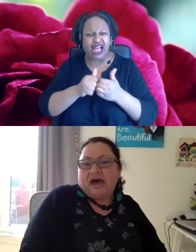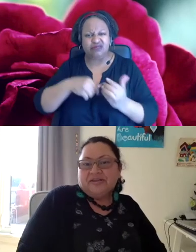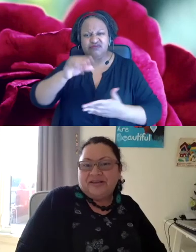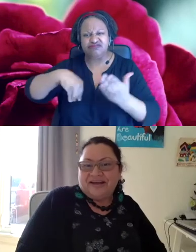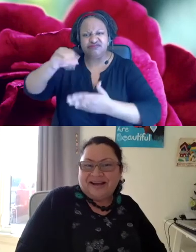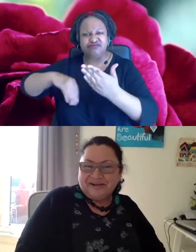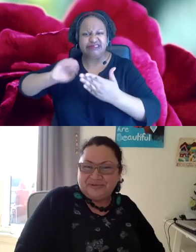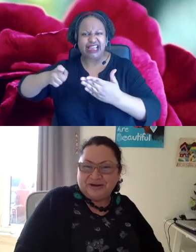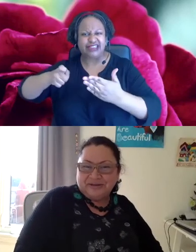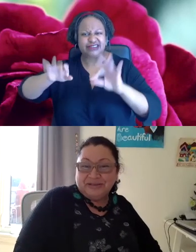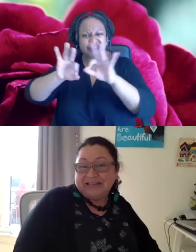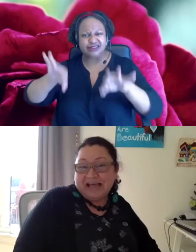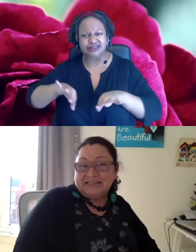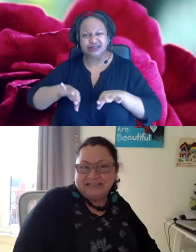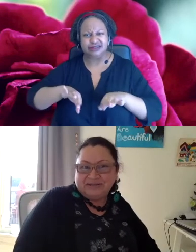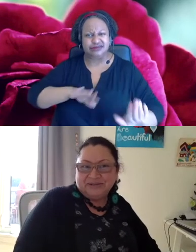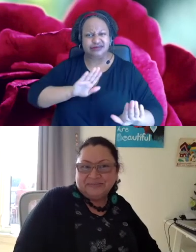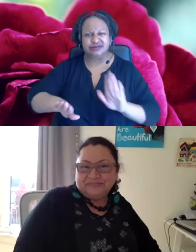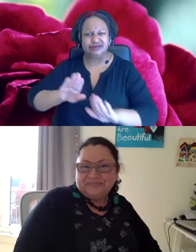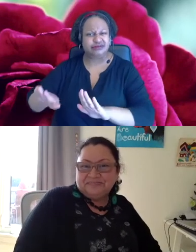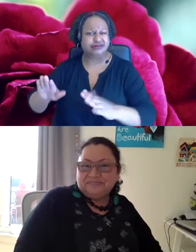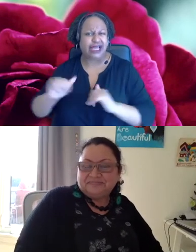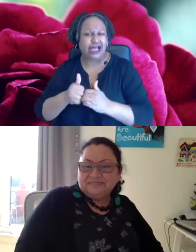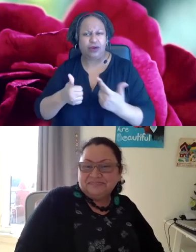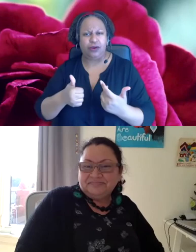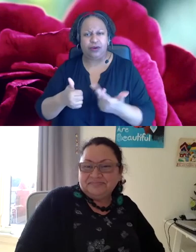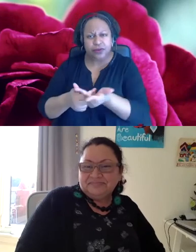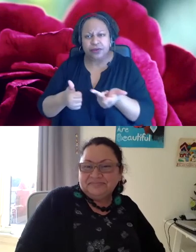with that during the tax season?